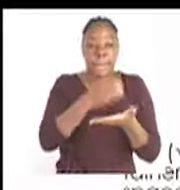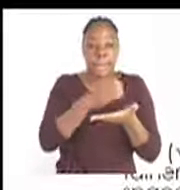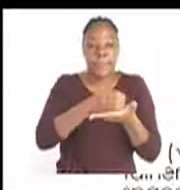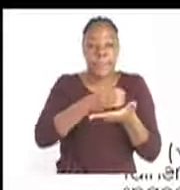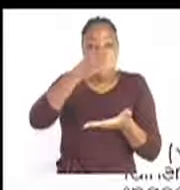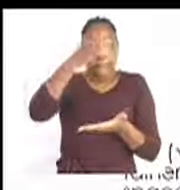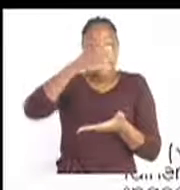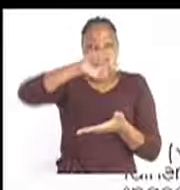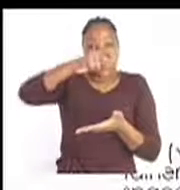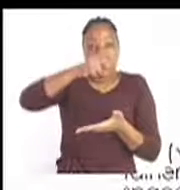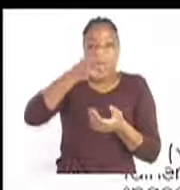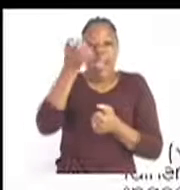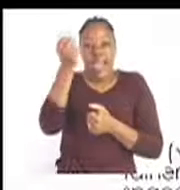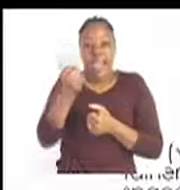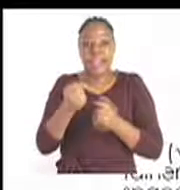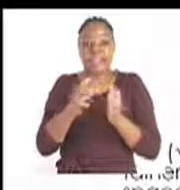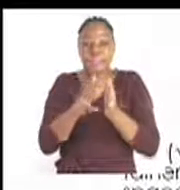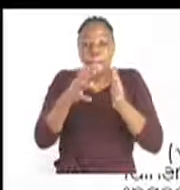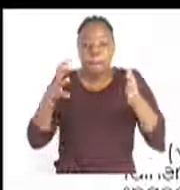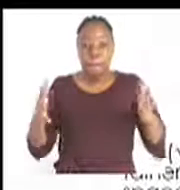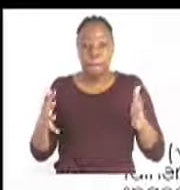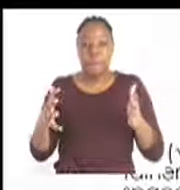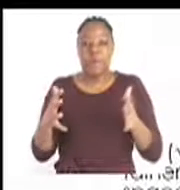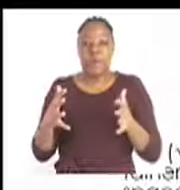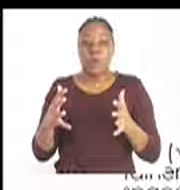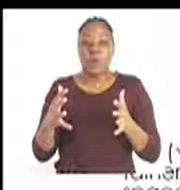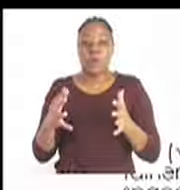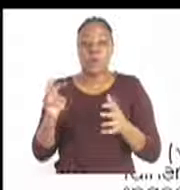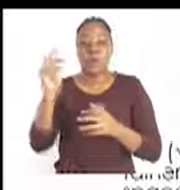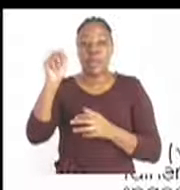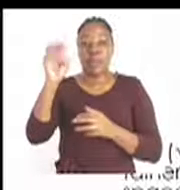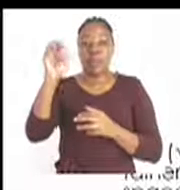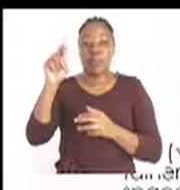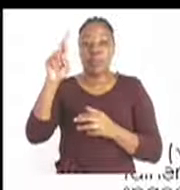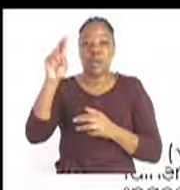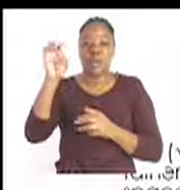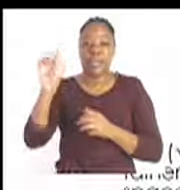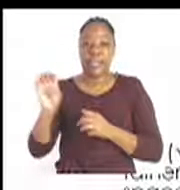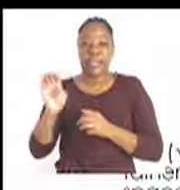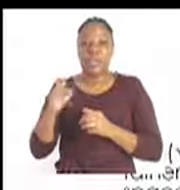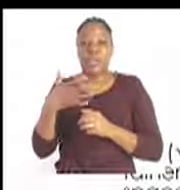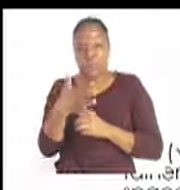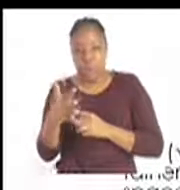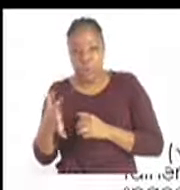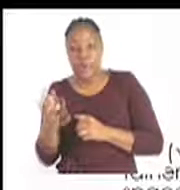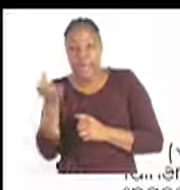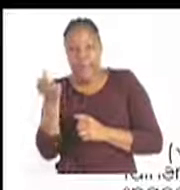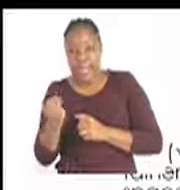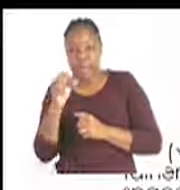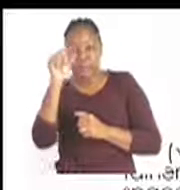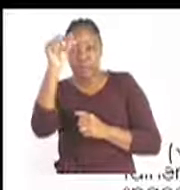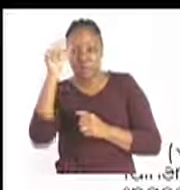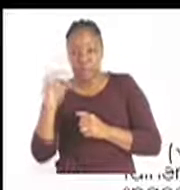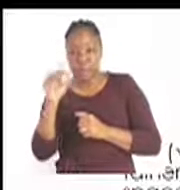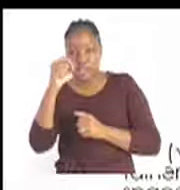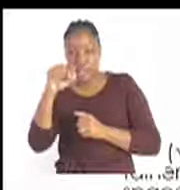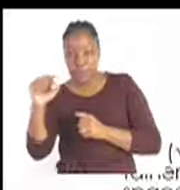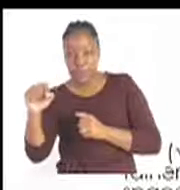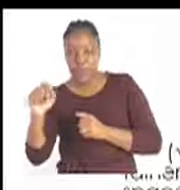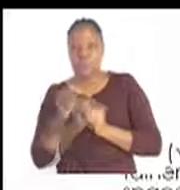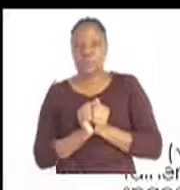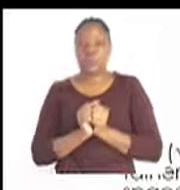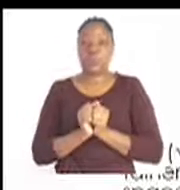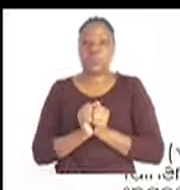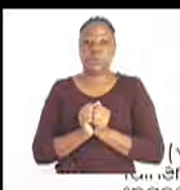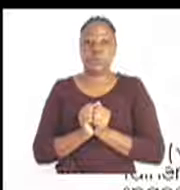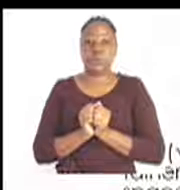So our sentence will read, the mug has less water, but the bottle